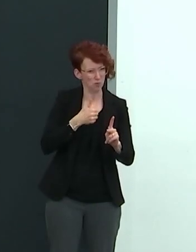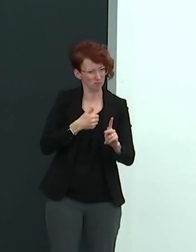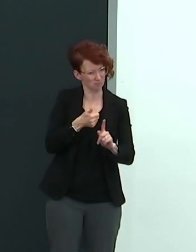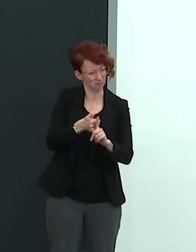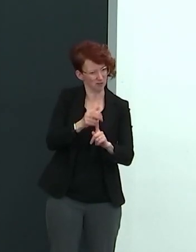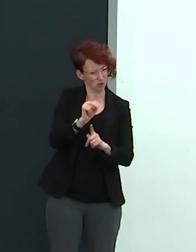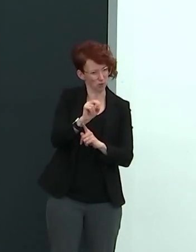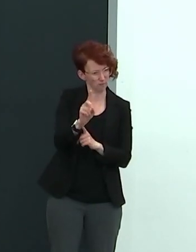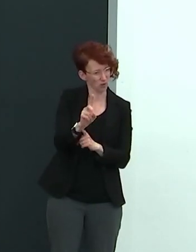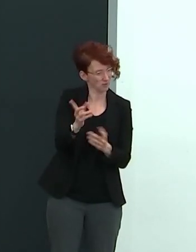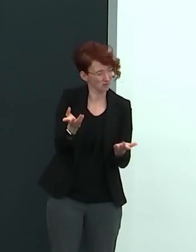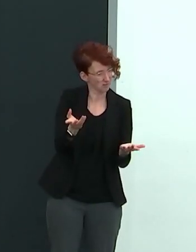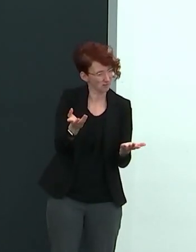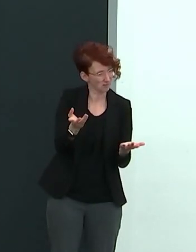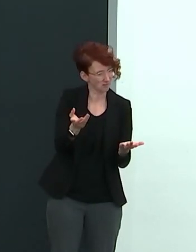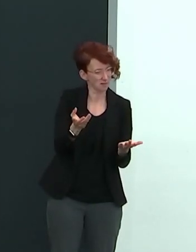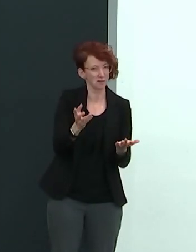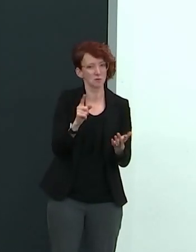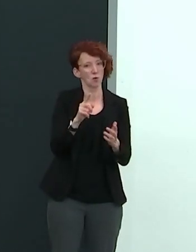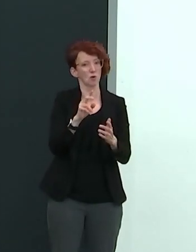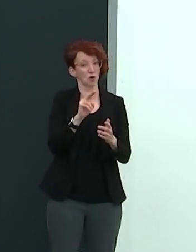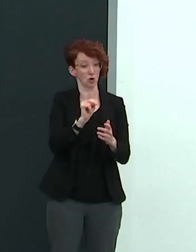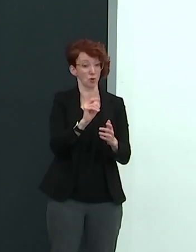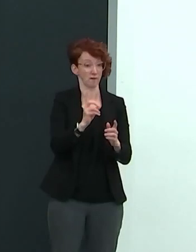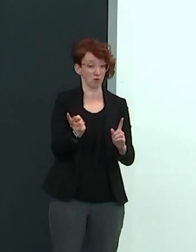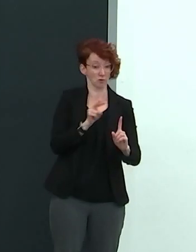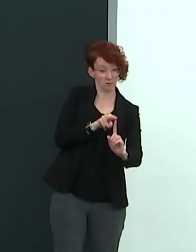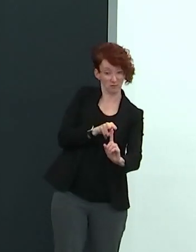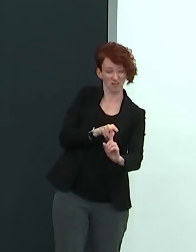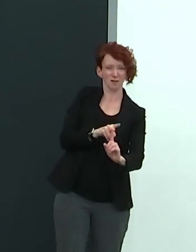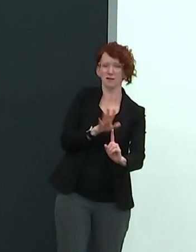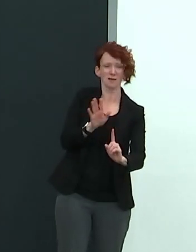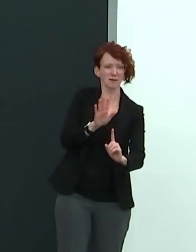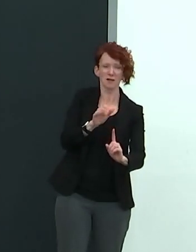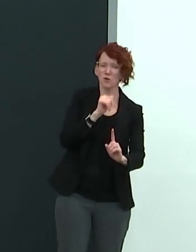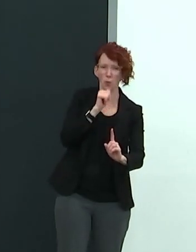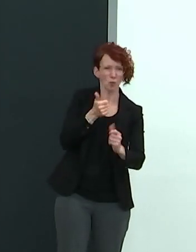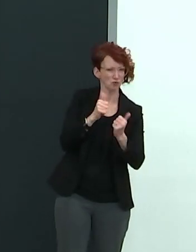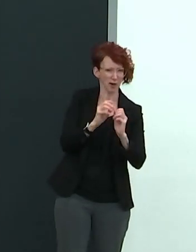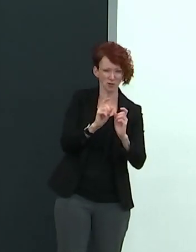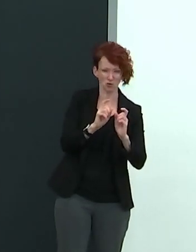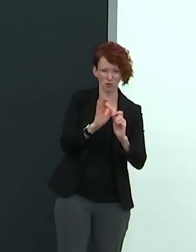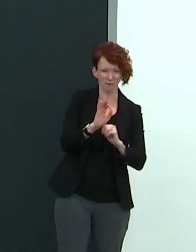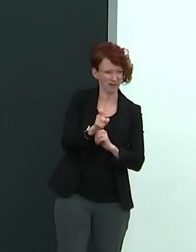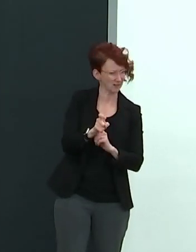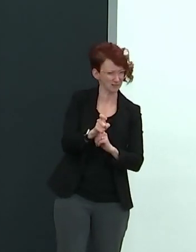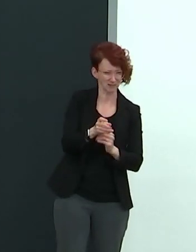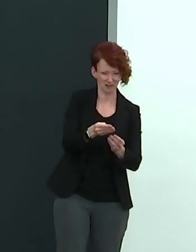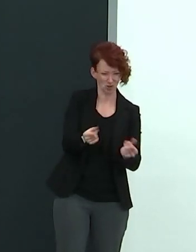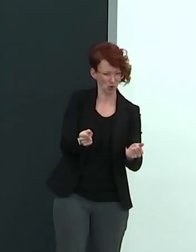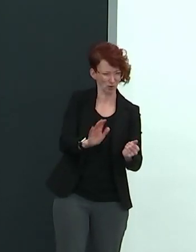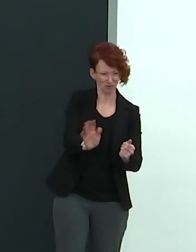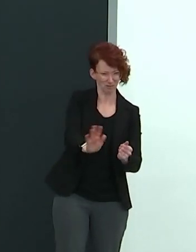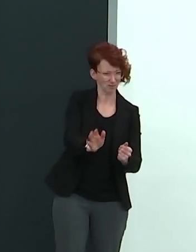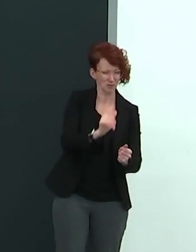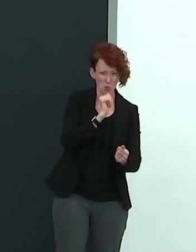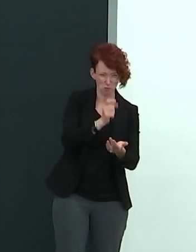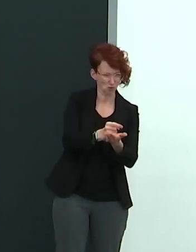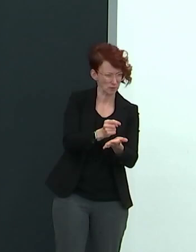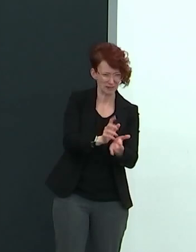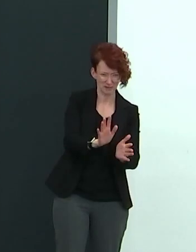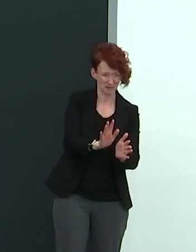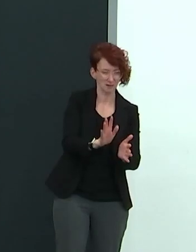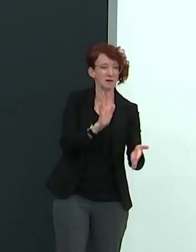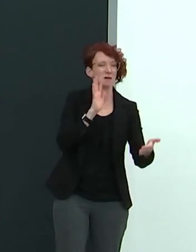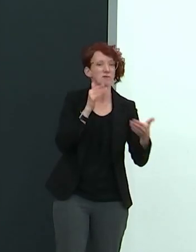The neurodiverse paradigm argues that we should not seek to cure or even treat neurodiversity, but rather focus